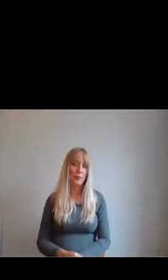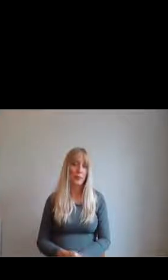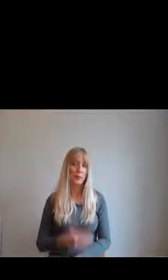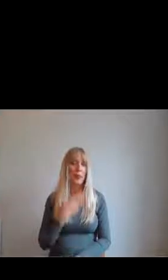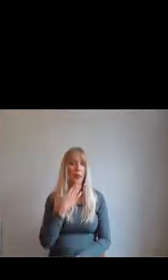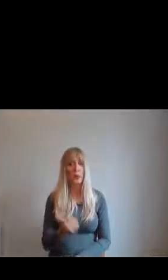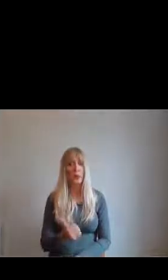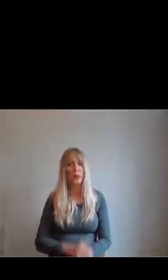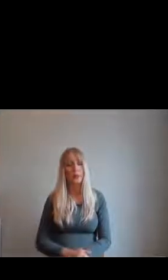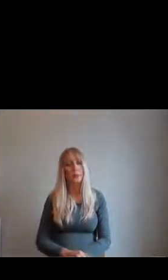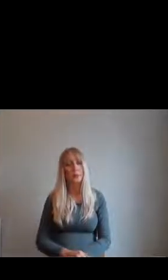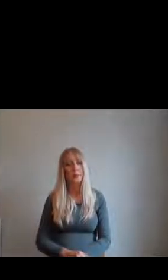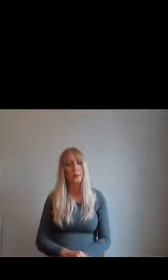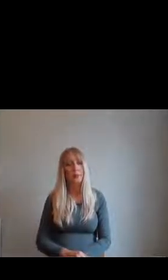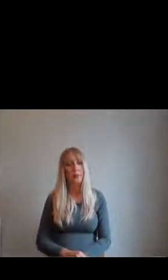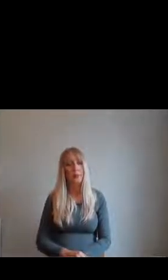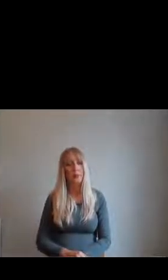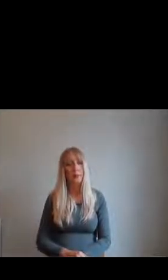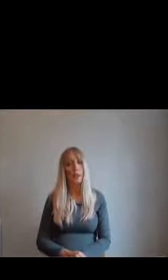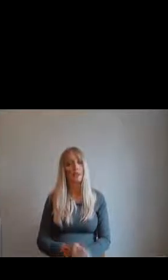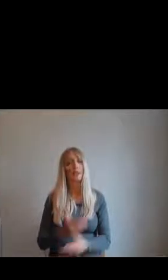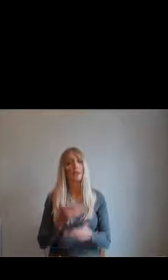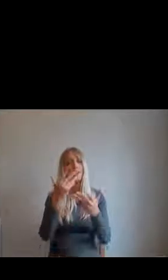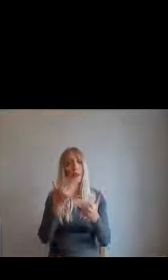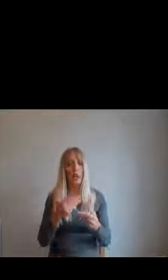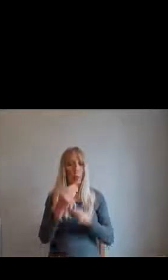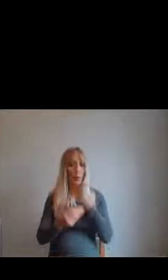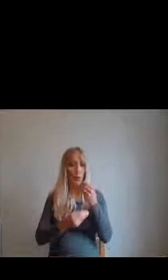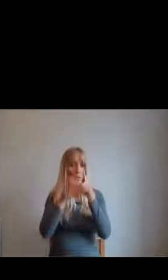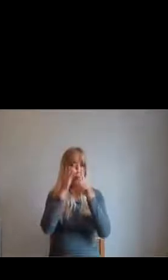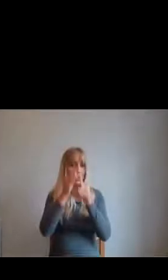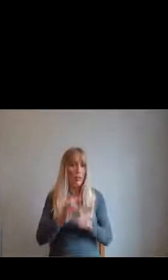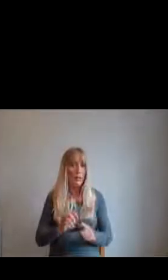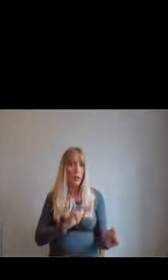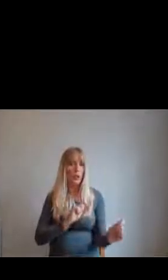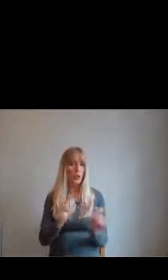Thank you. So now onto the detail in this area.